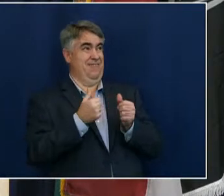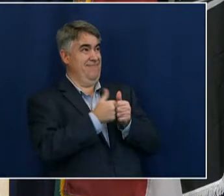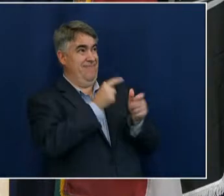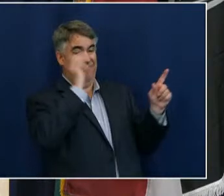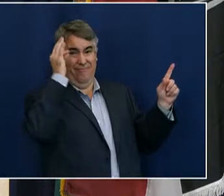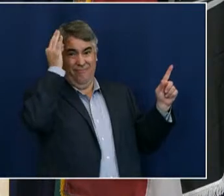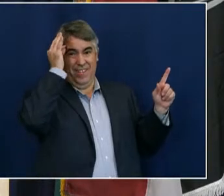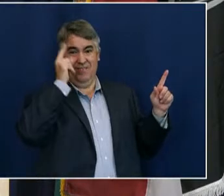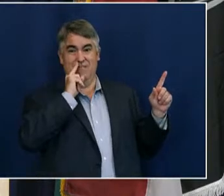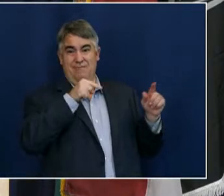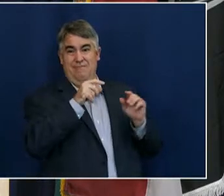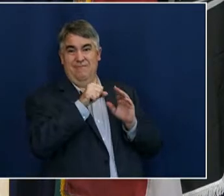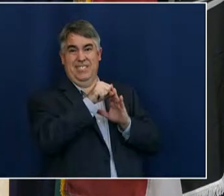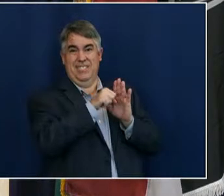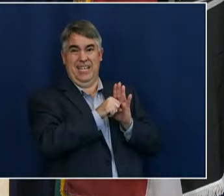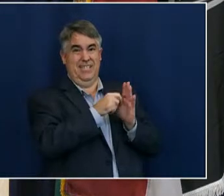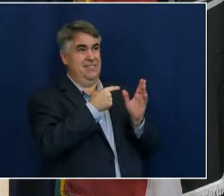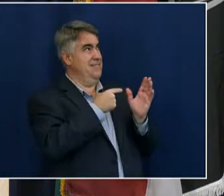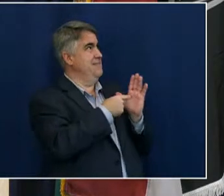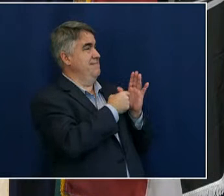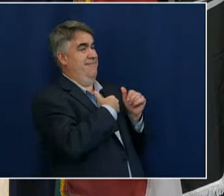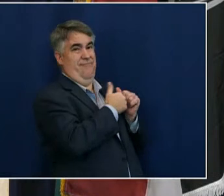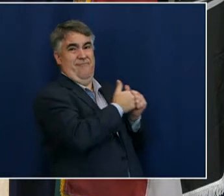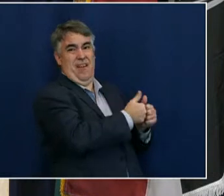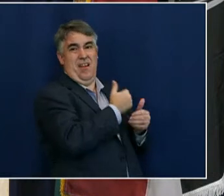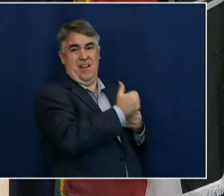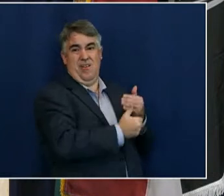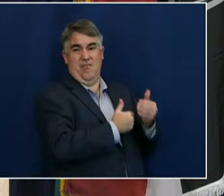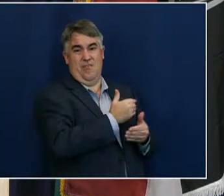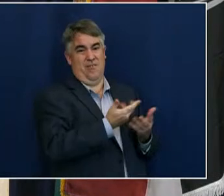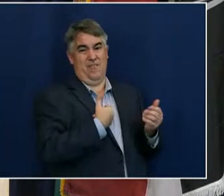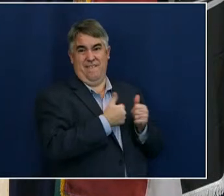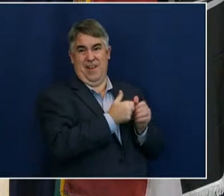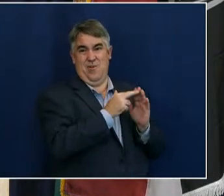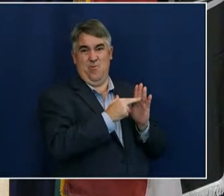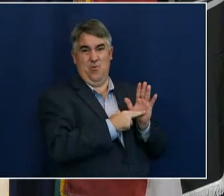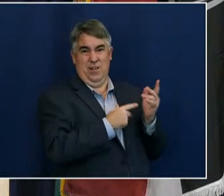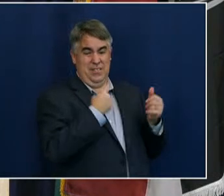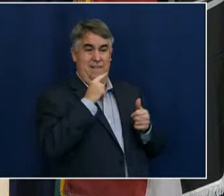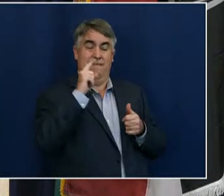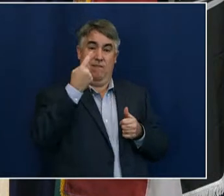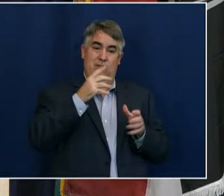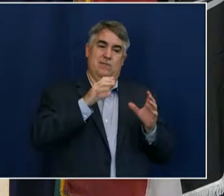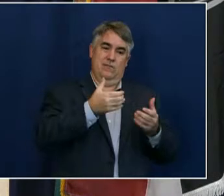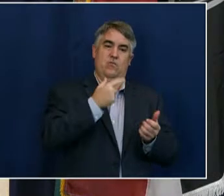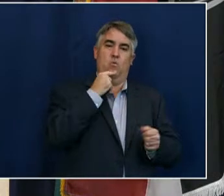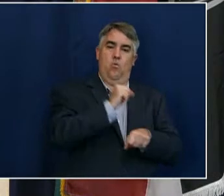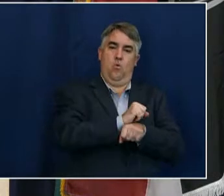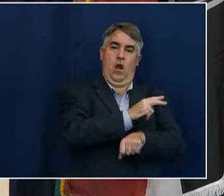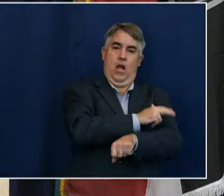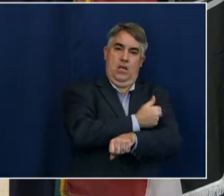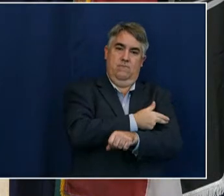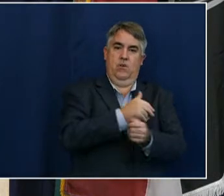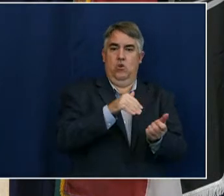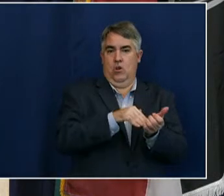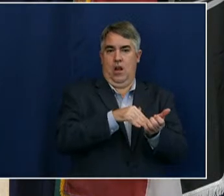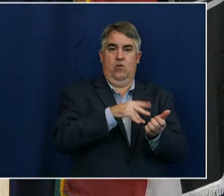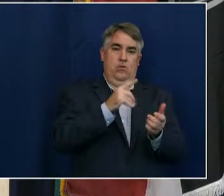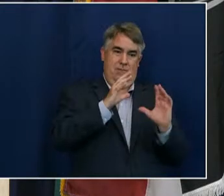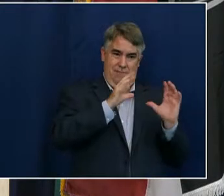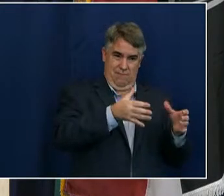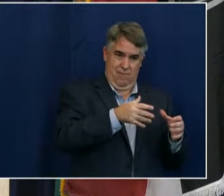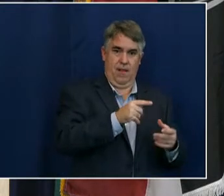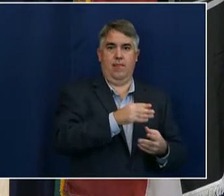follow. And that says you have to do healthcare workers in 65 and older, and then you can move into that first tier of essential worker. And those